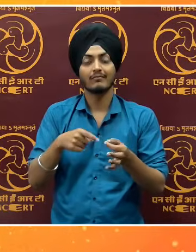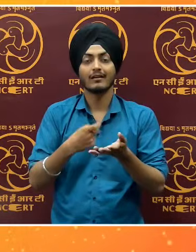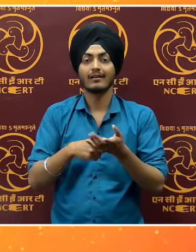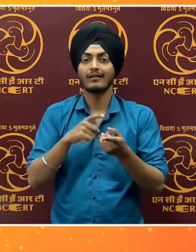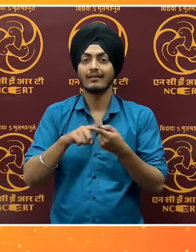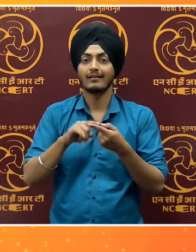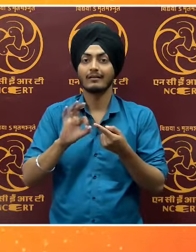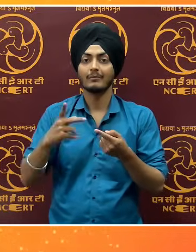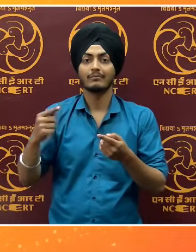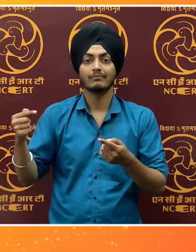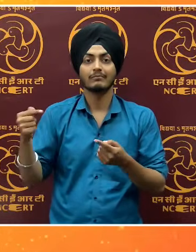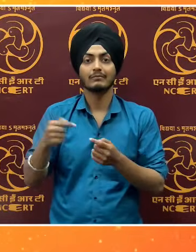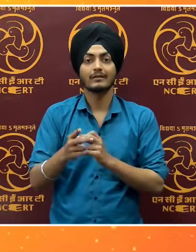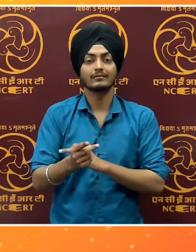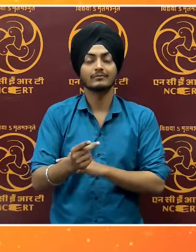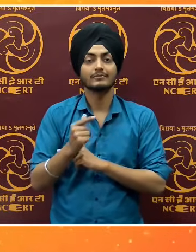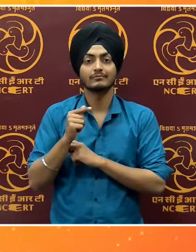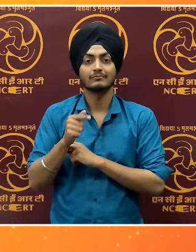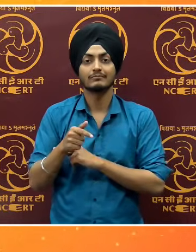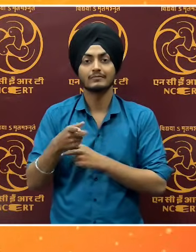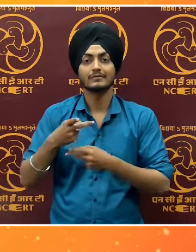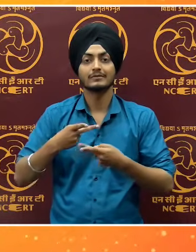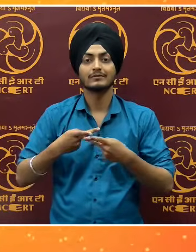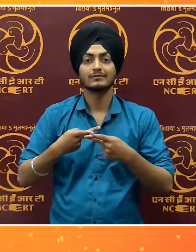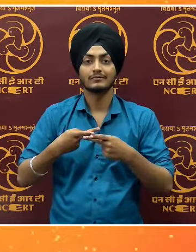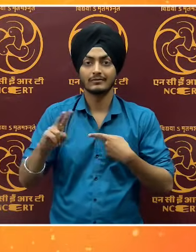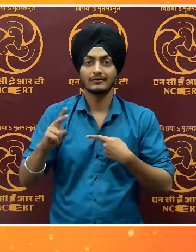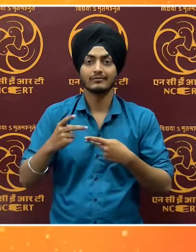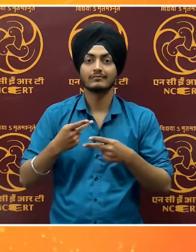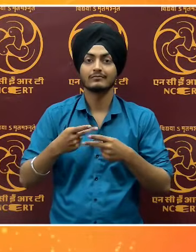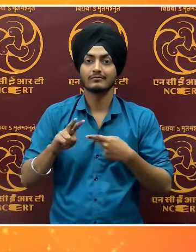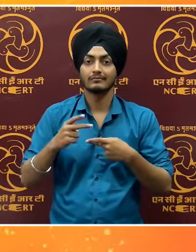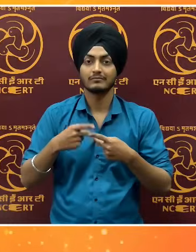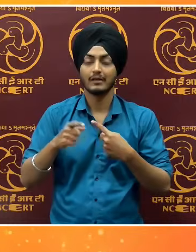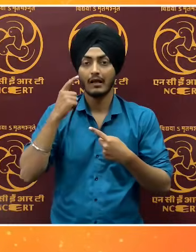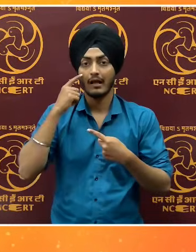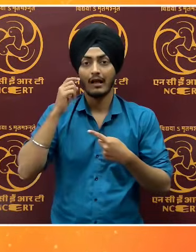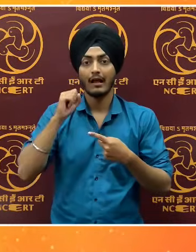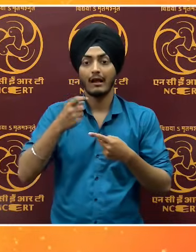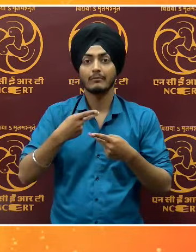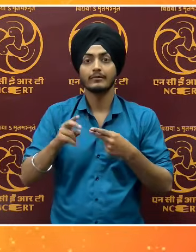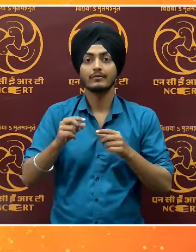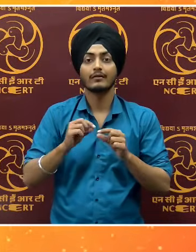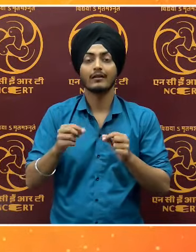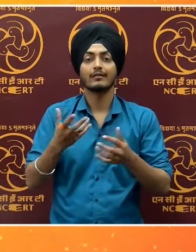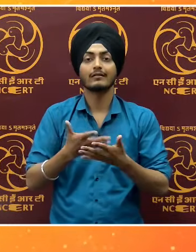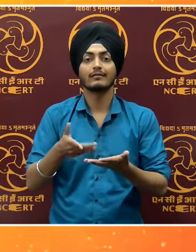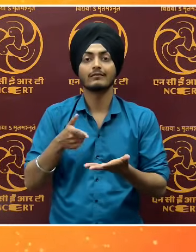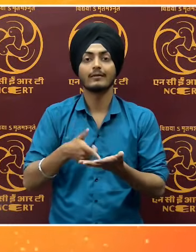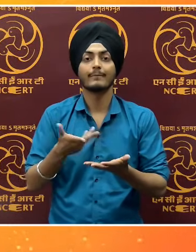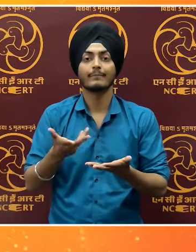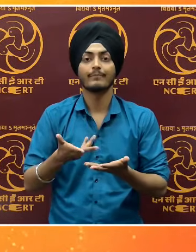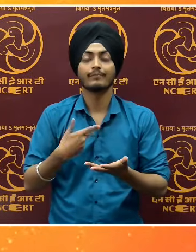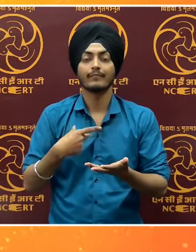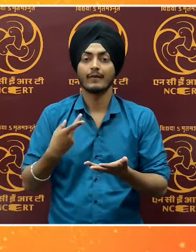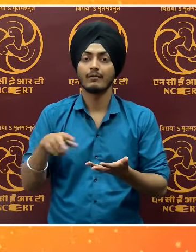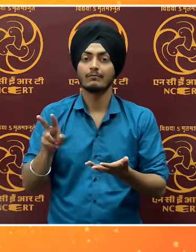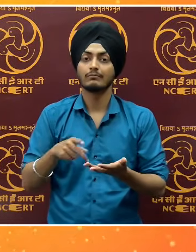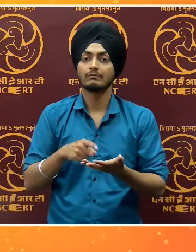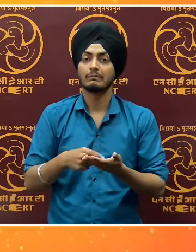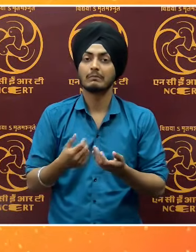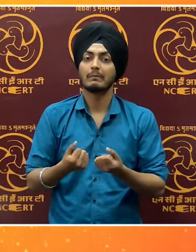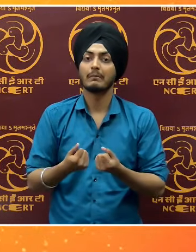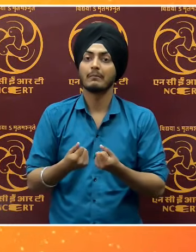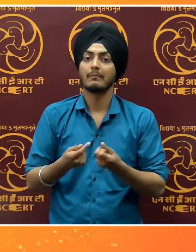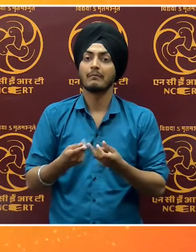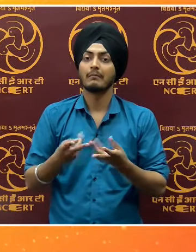depends on the resistance of the material is only depends on the resistivity. So comparing the slope, more steep, more